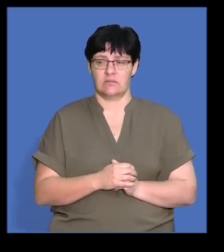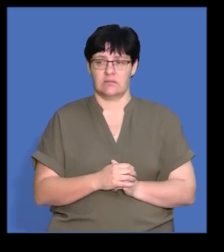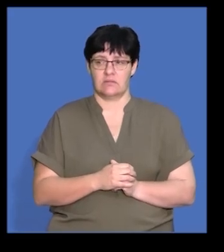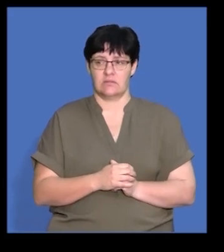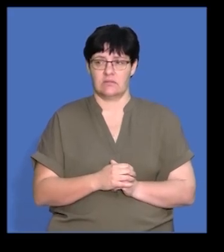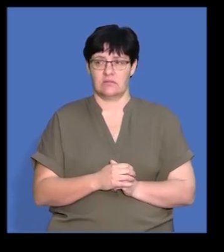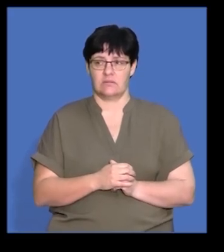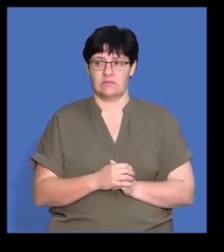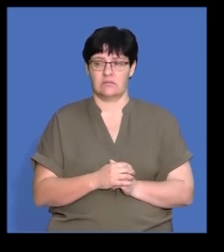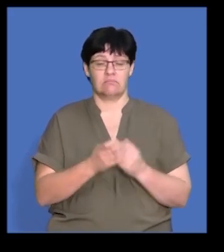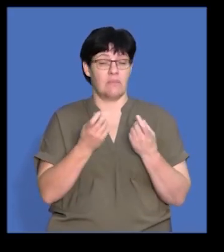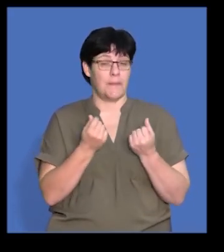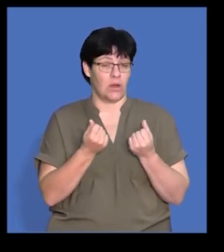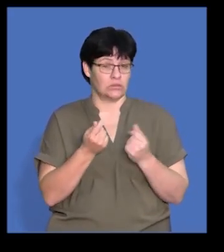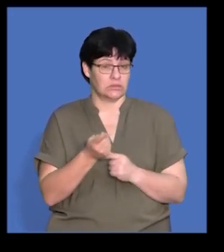of the amount